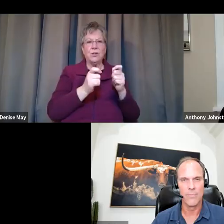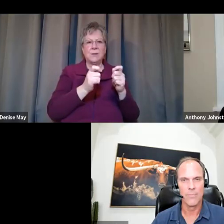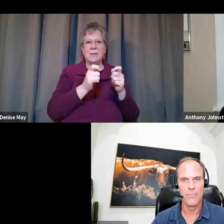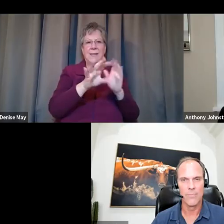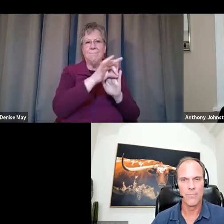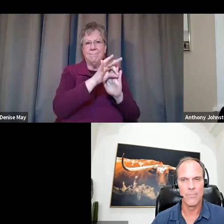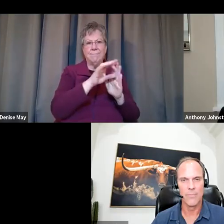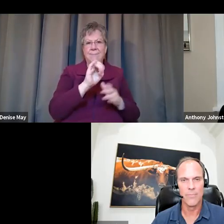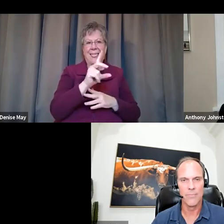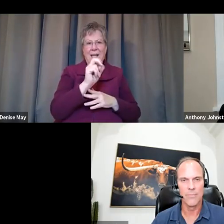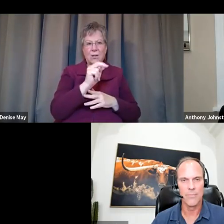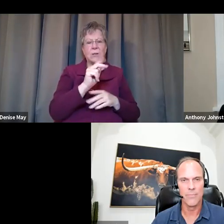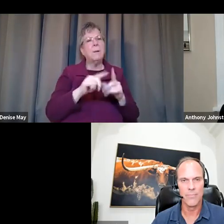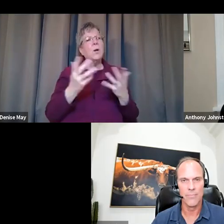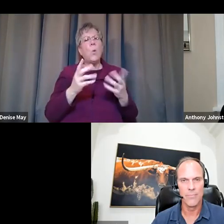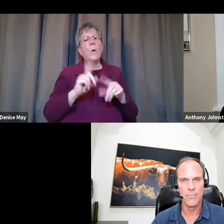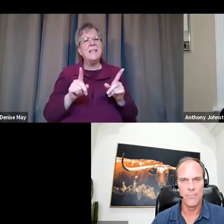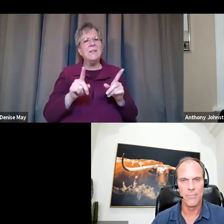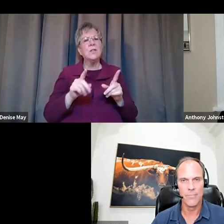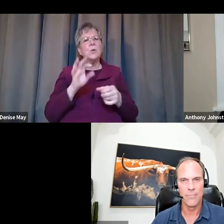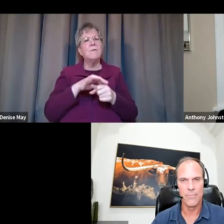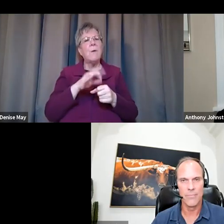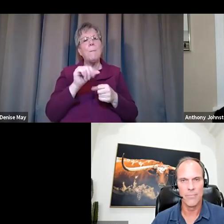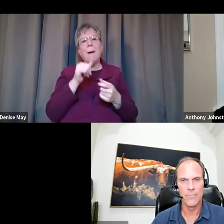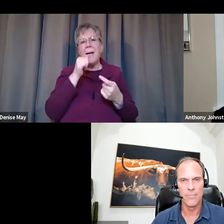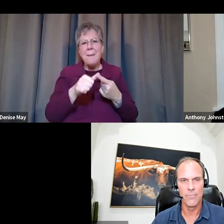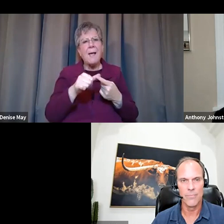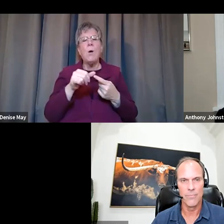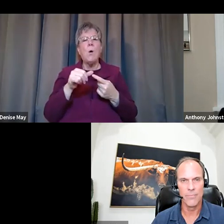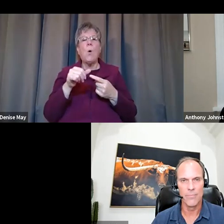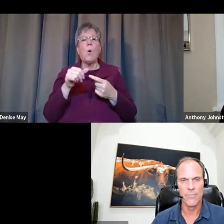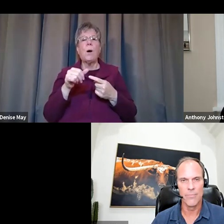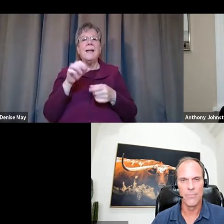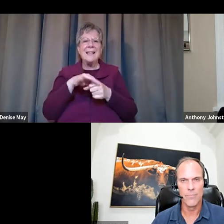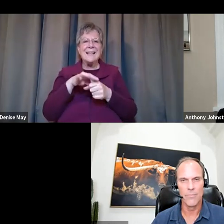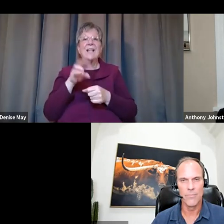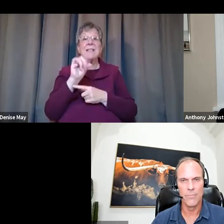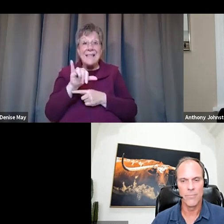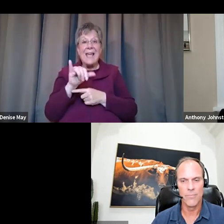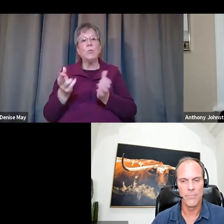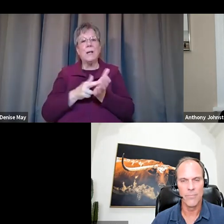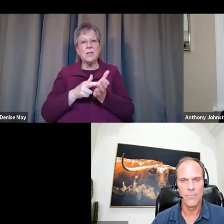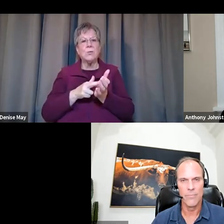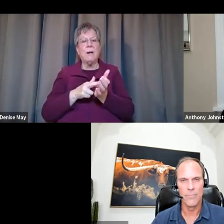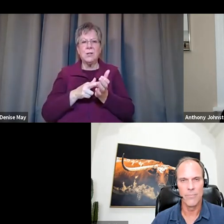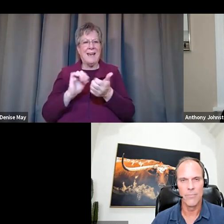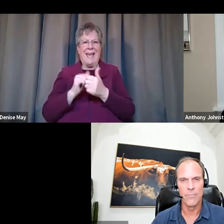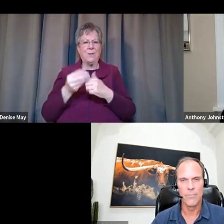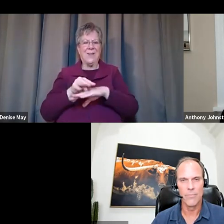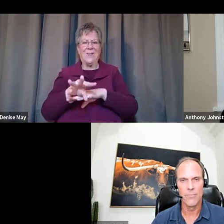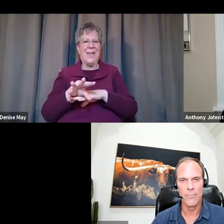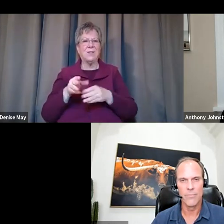But what difference does vote by mail or election day registration, for example, make to turnout in